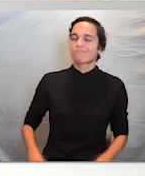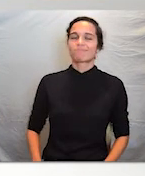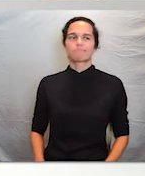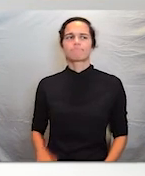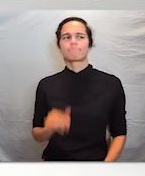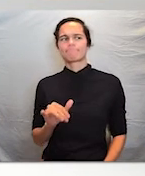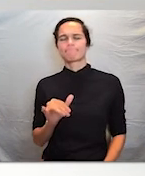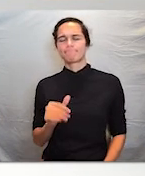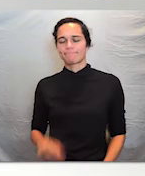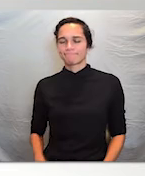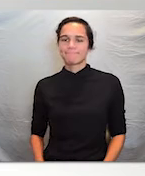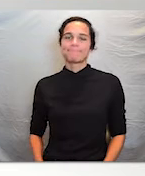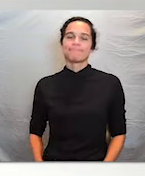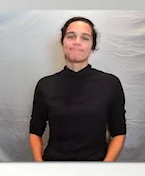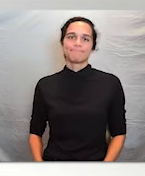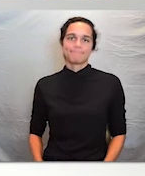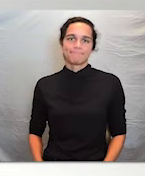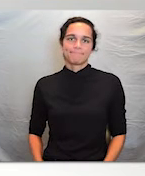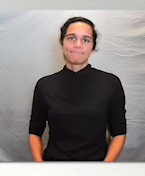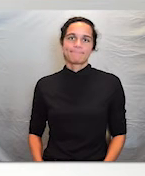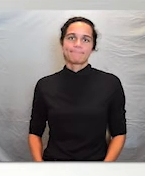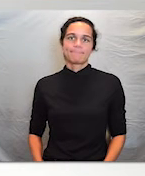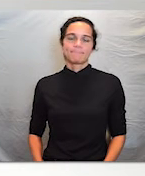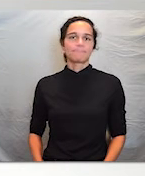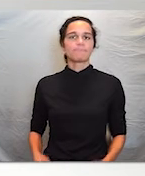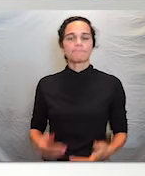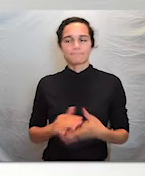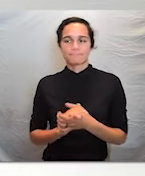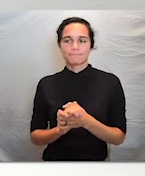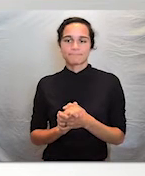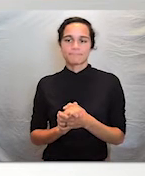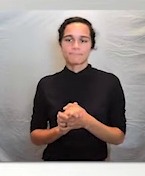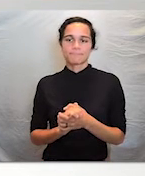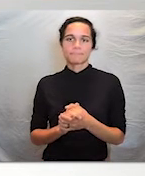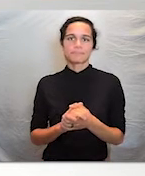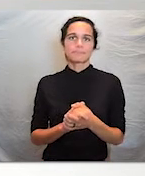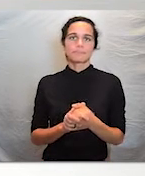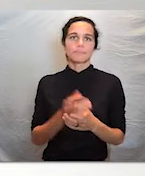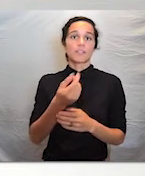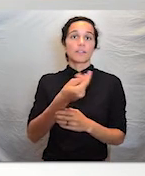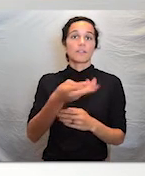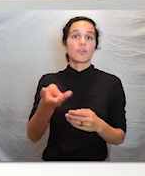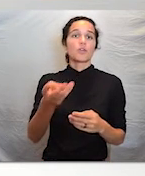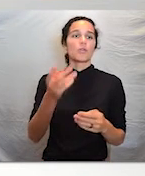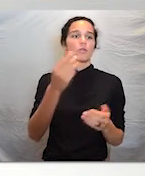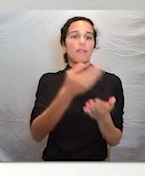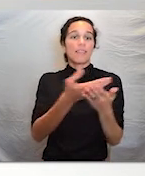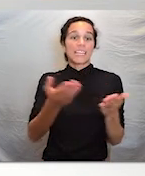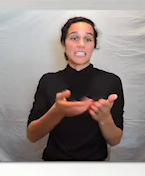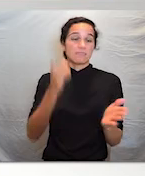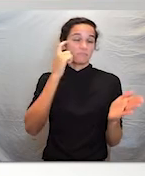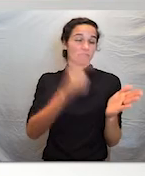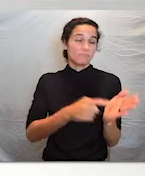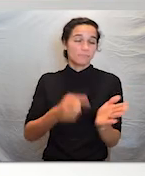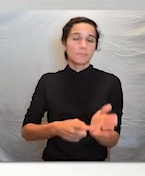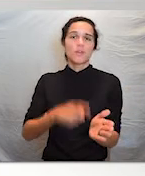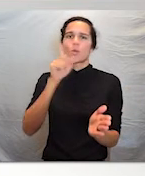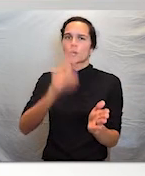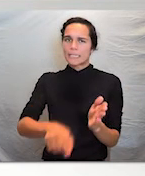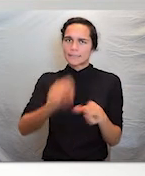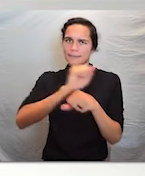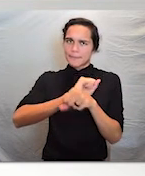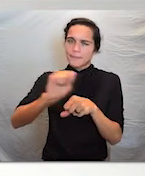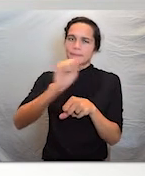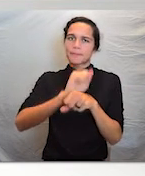So there's some things that I think we need to work on as a society. We need to start educating